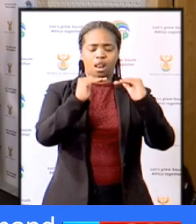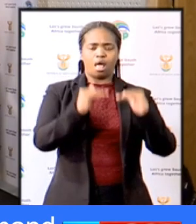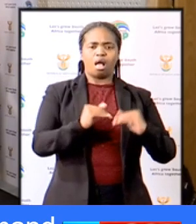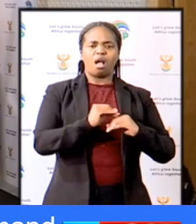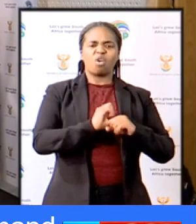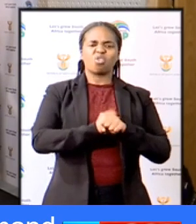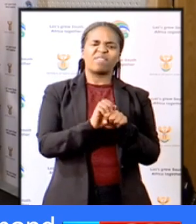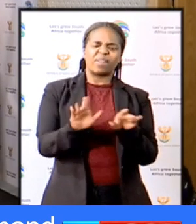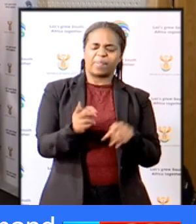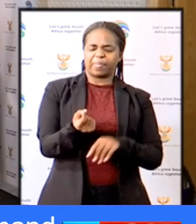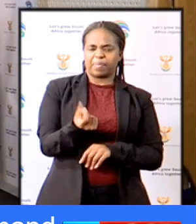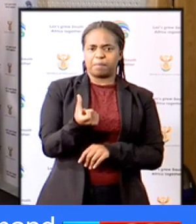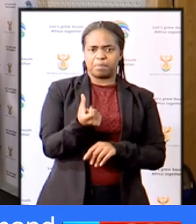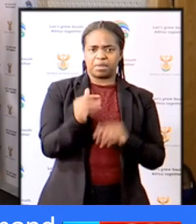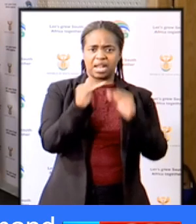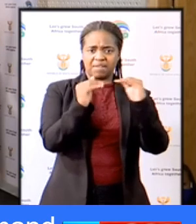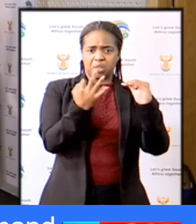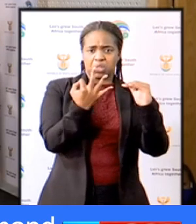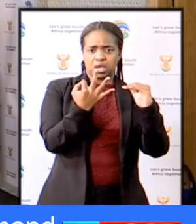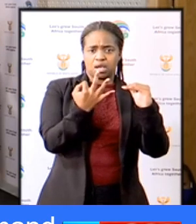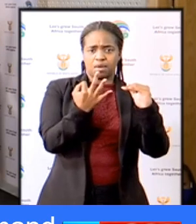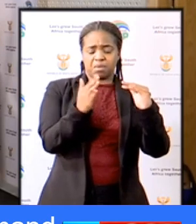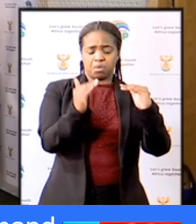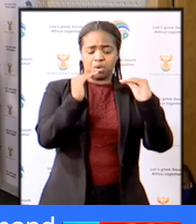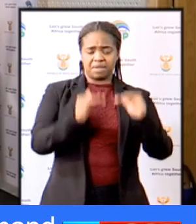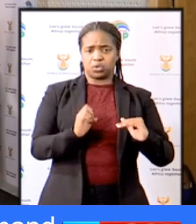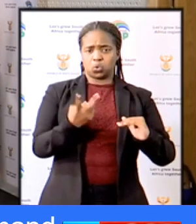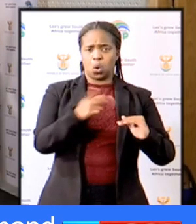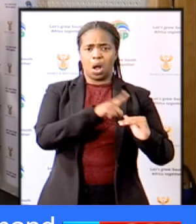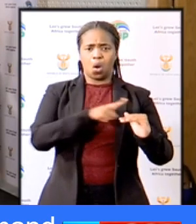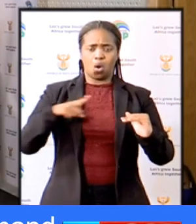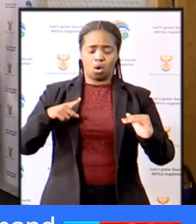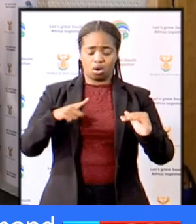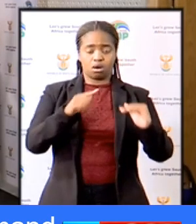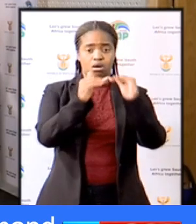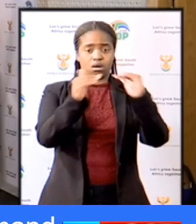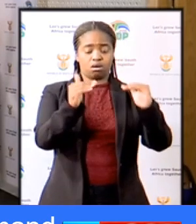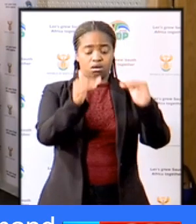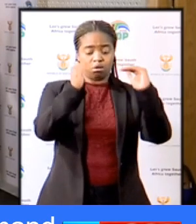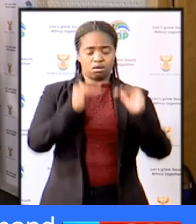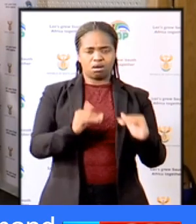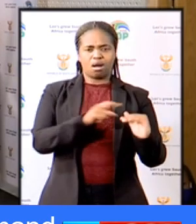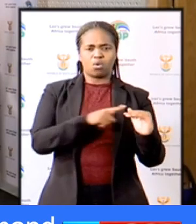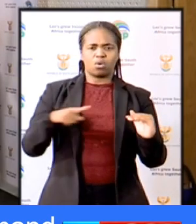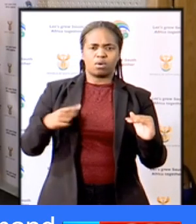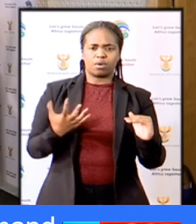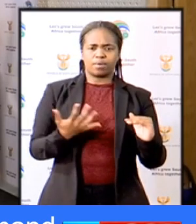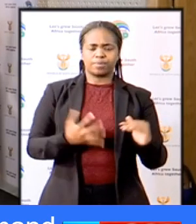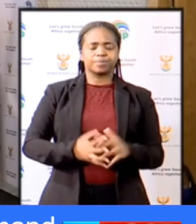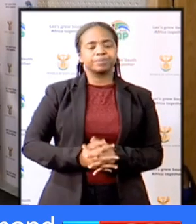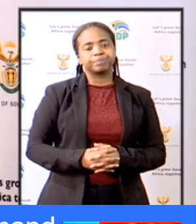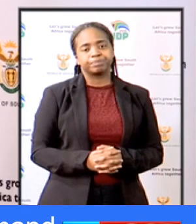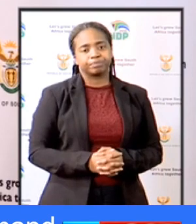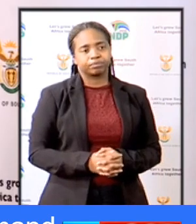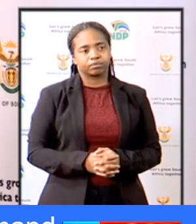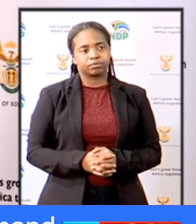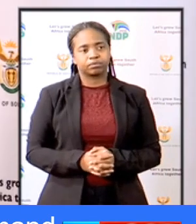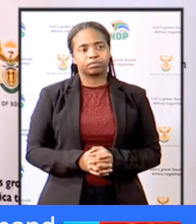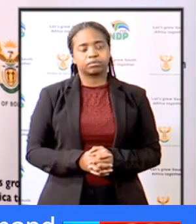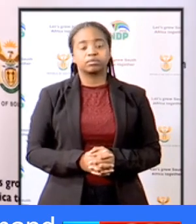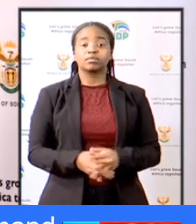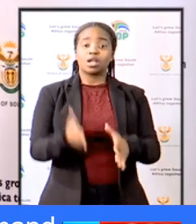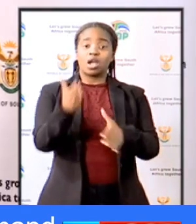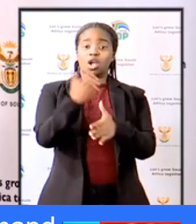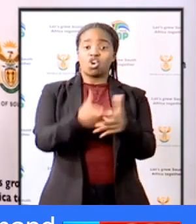infection will remain at level 3 before moving to level 2? Okay.